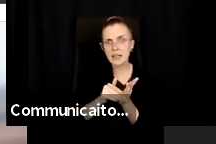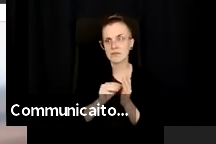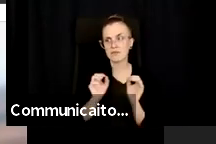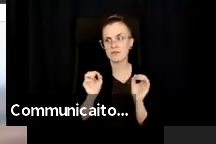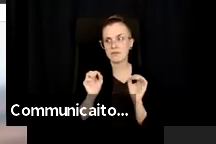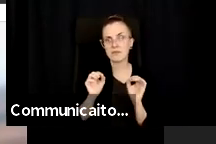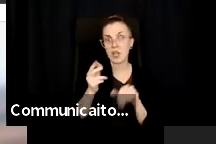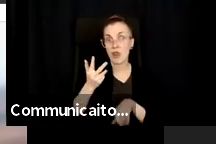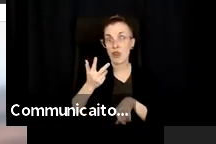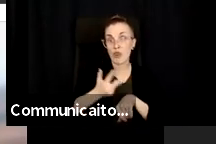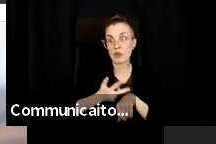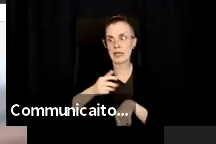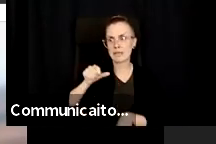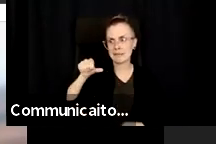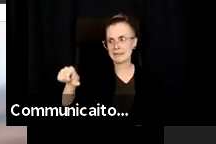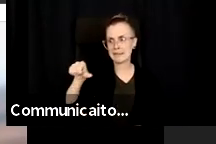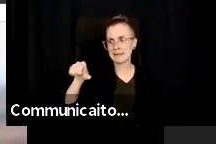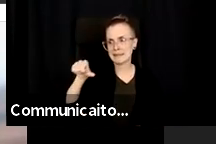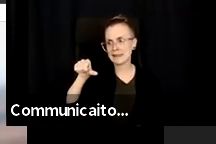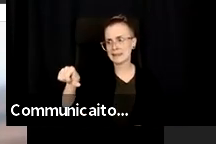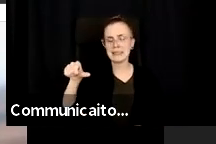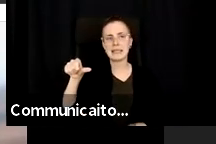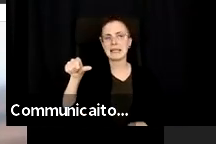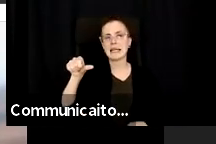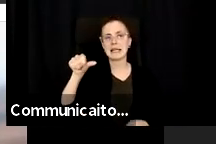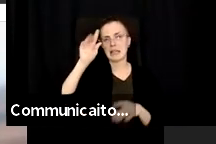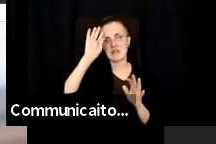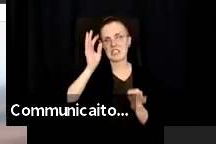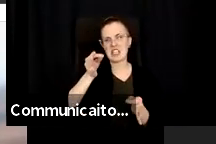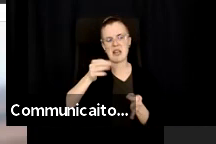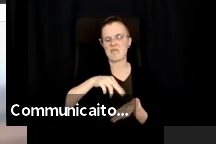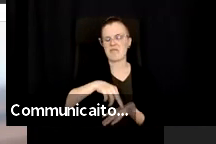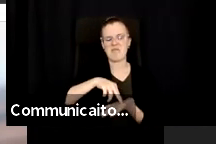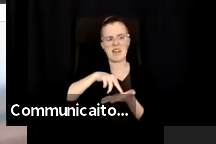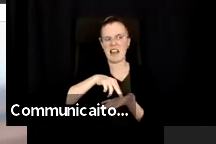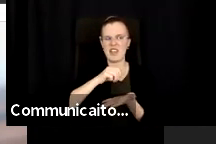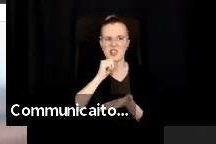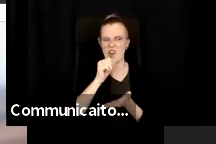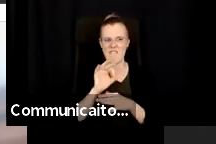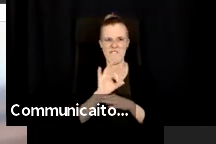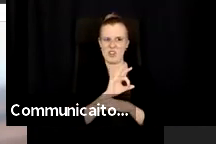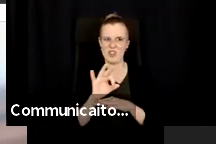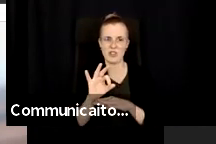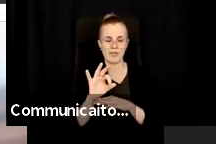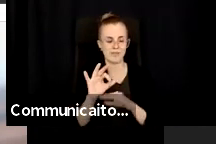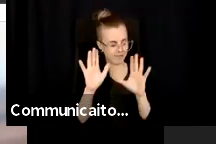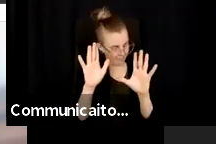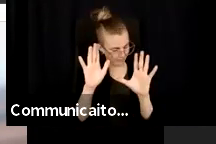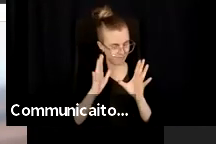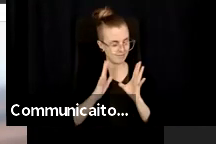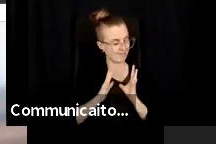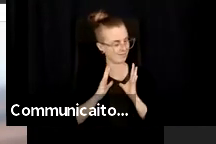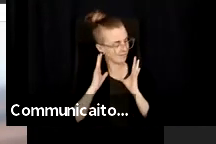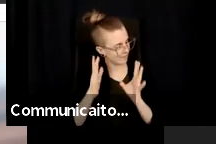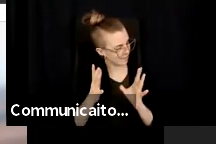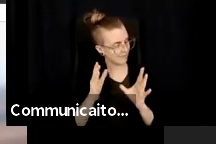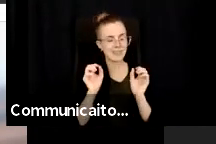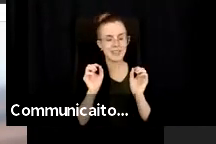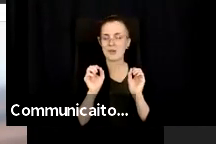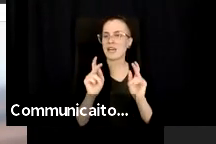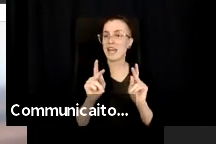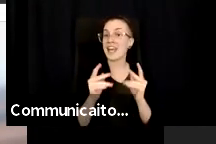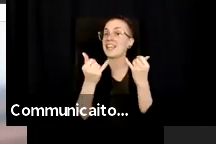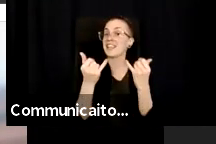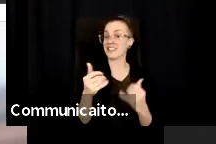Three times later, we decide the elevator doesn't work. It's totally okay. This apartment building has